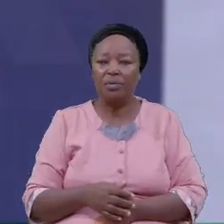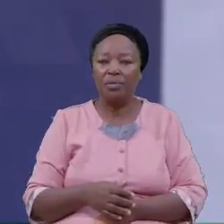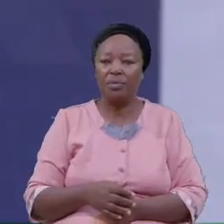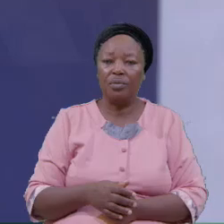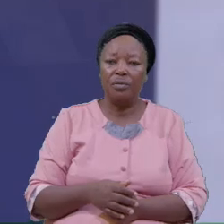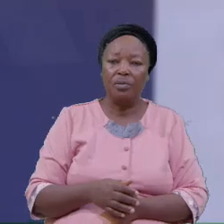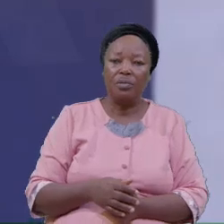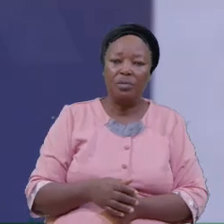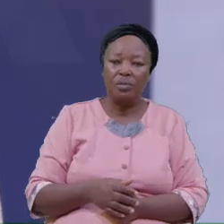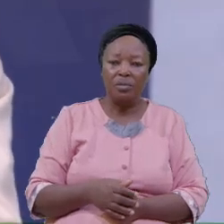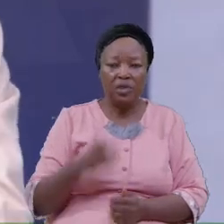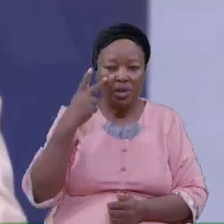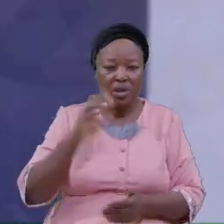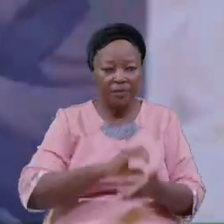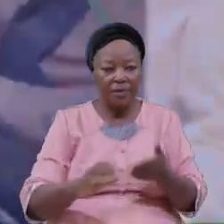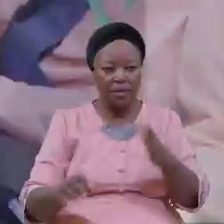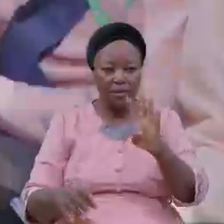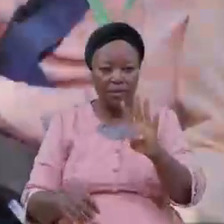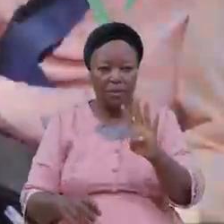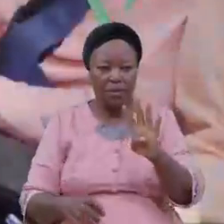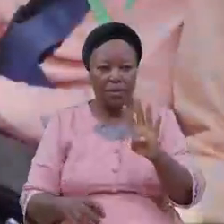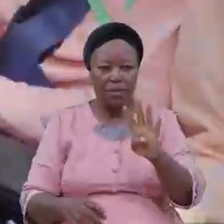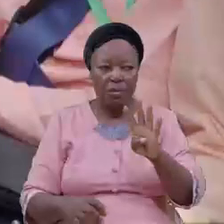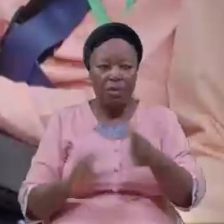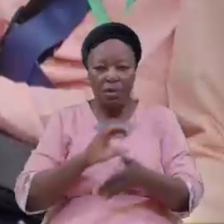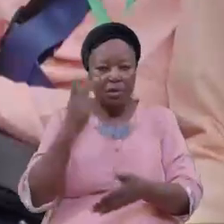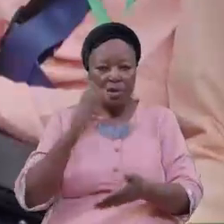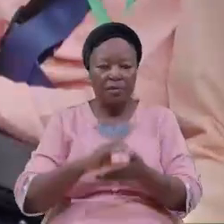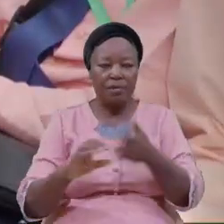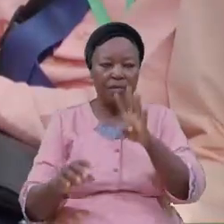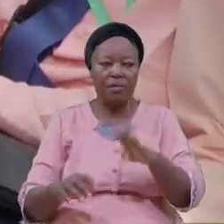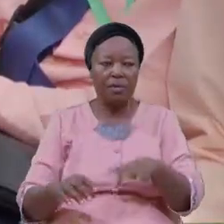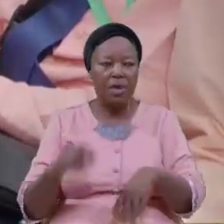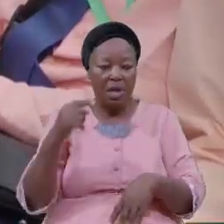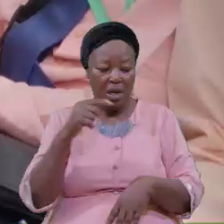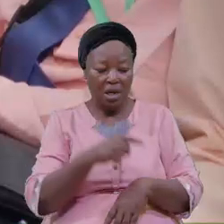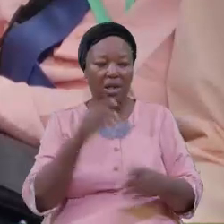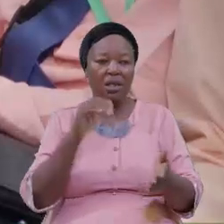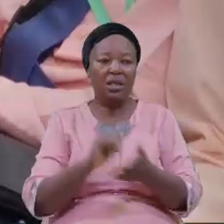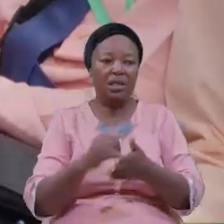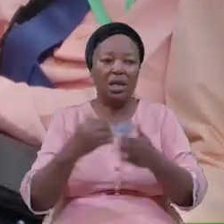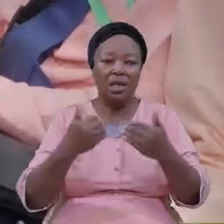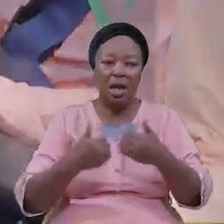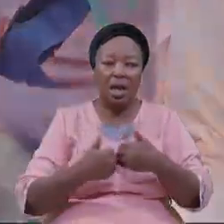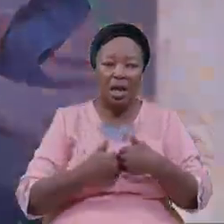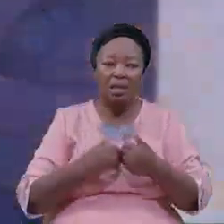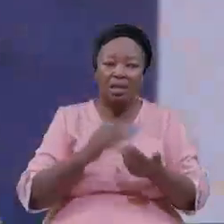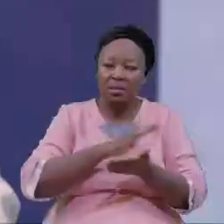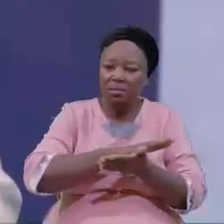Look at verse 4. In verse 4, he that has clean hands.